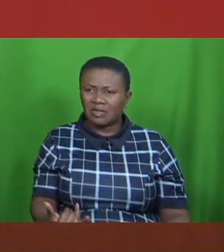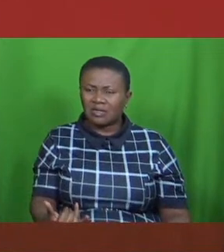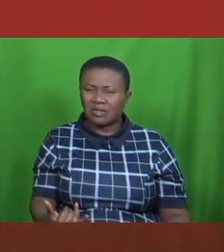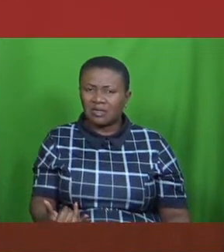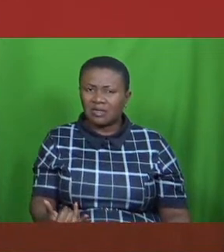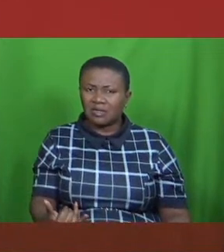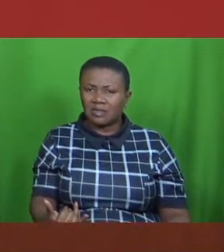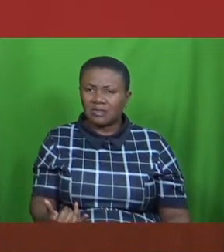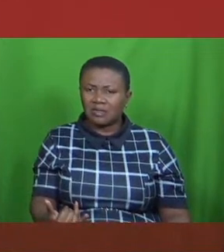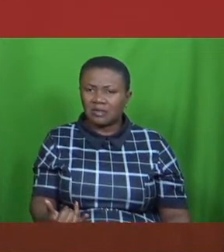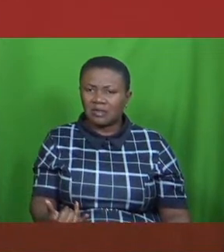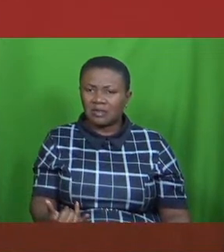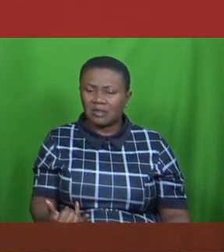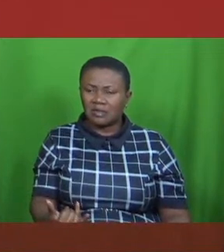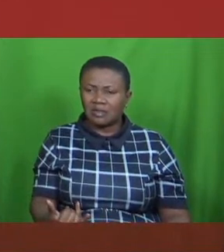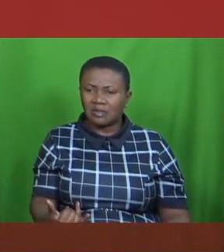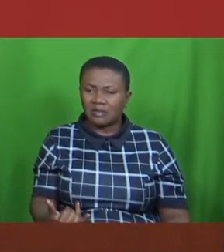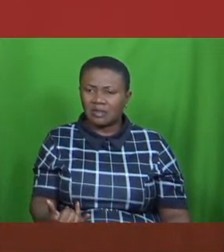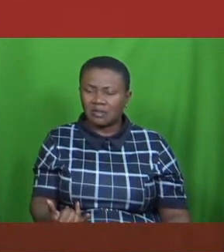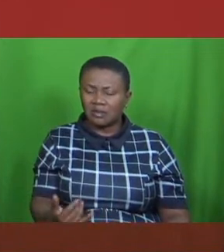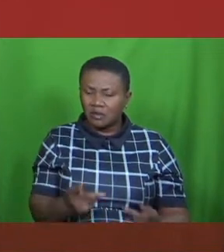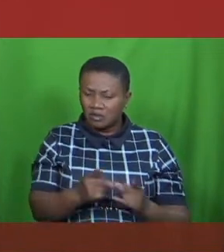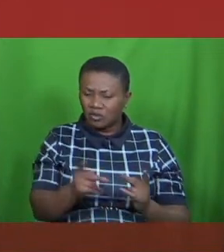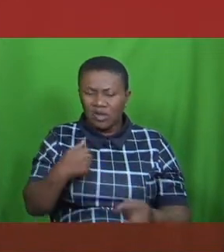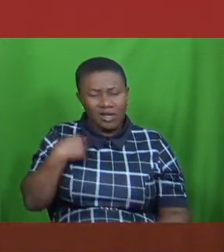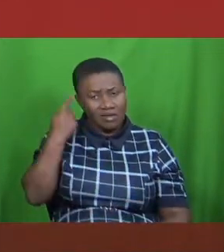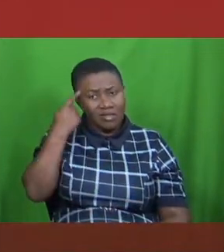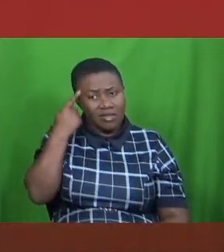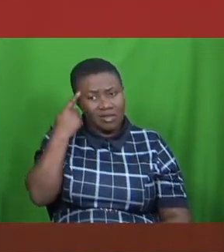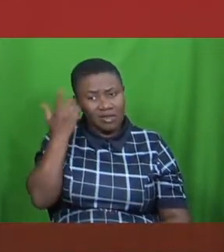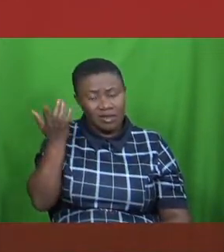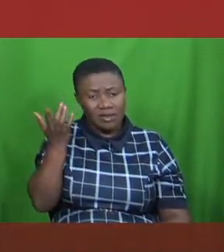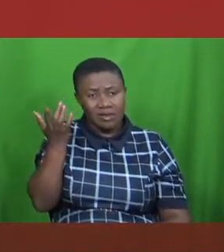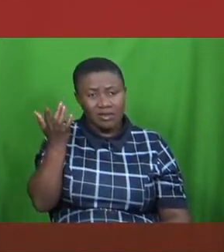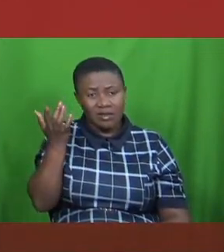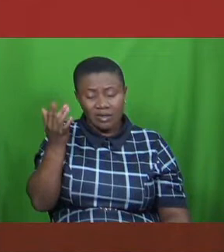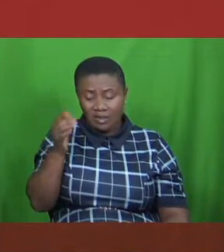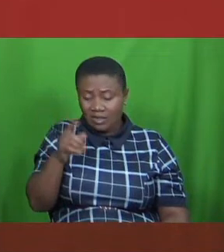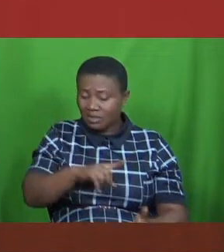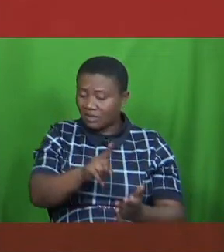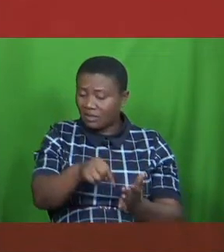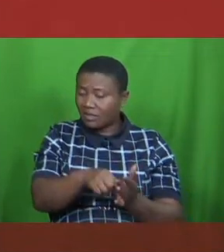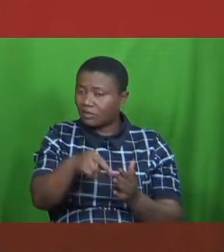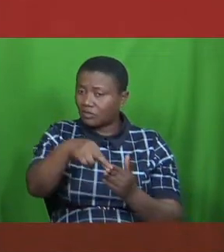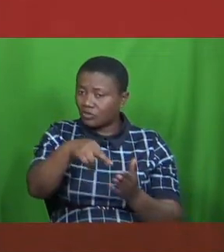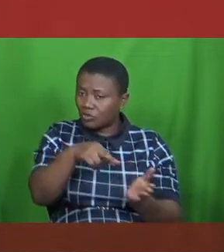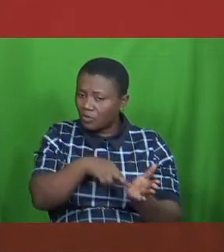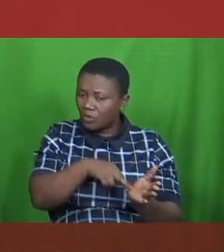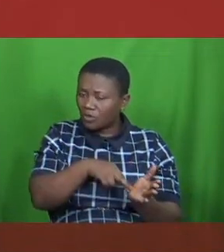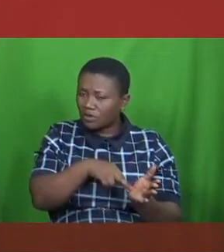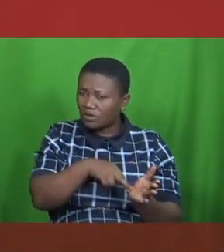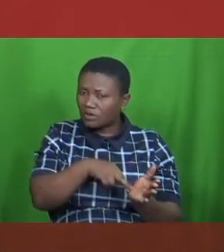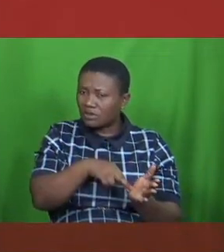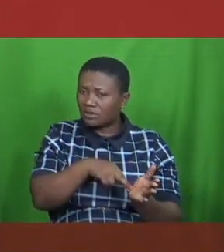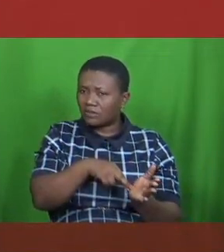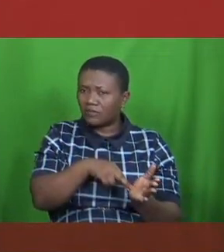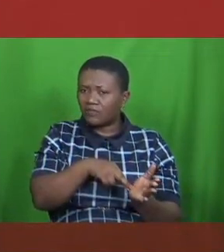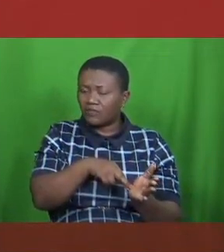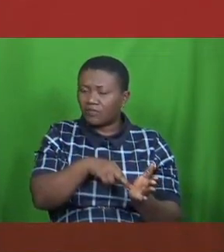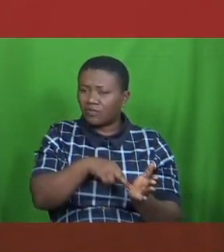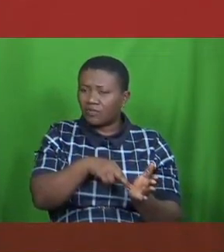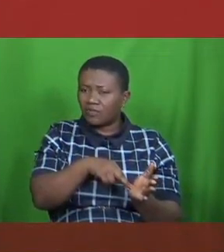a case being made, and I think that the nature of the report demands that